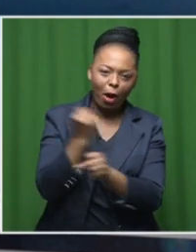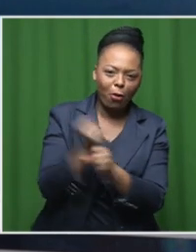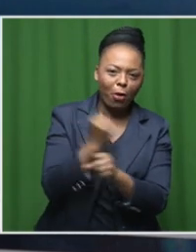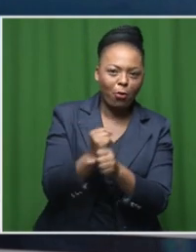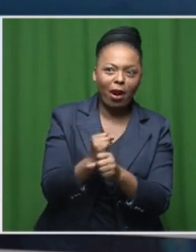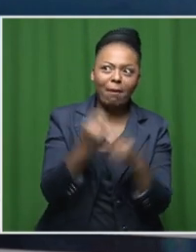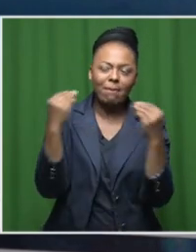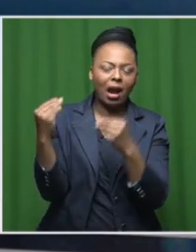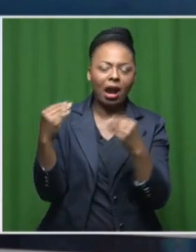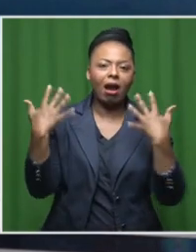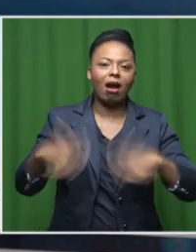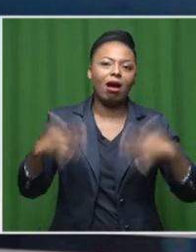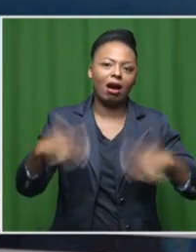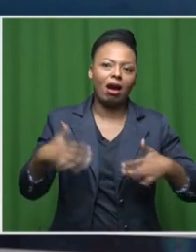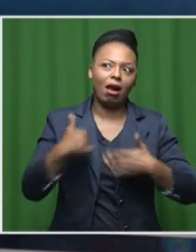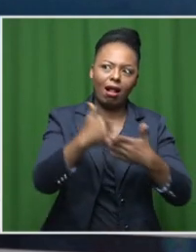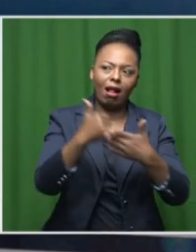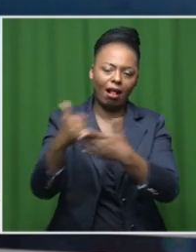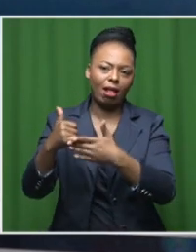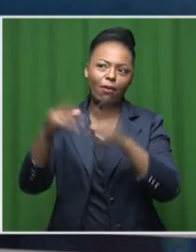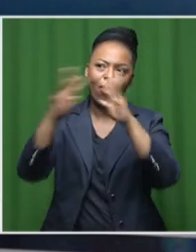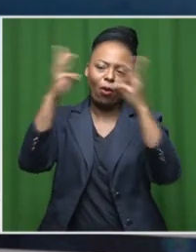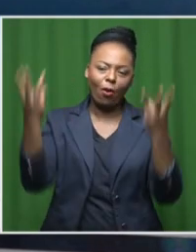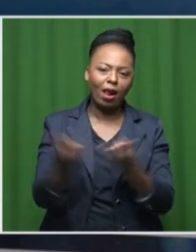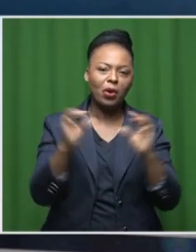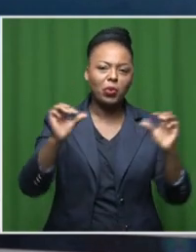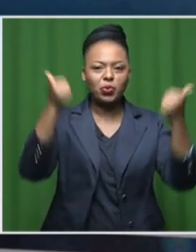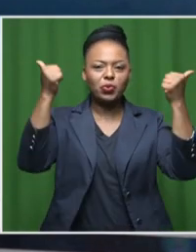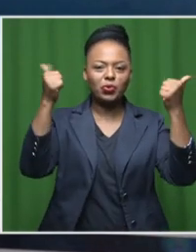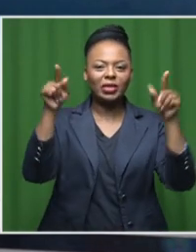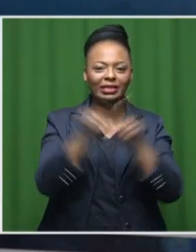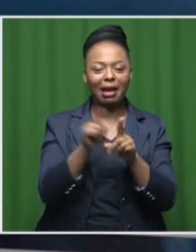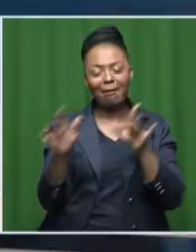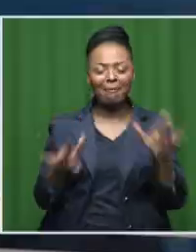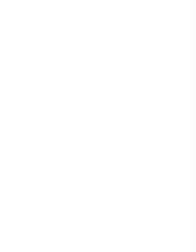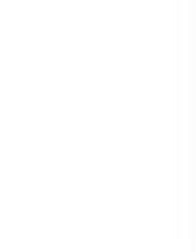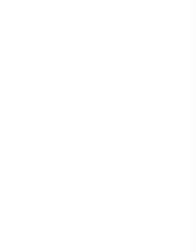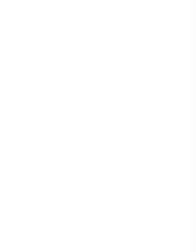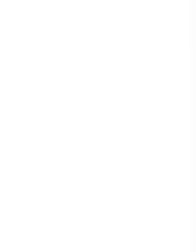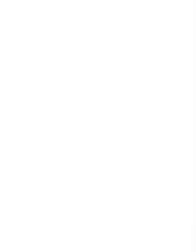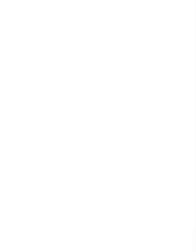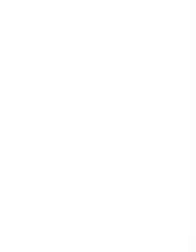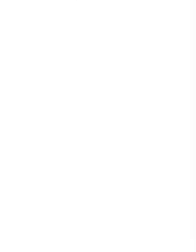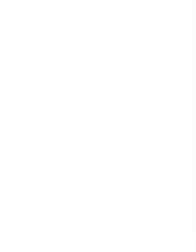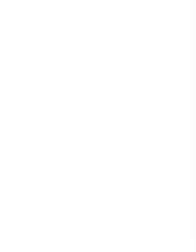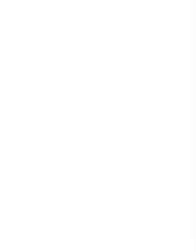franchise does across the world, and our reigning Miss World, and what she's been doing.